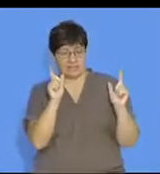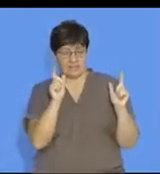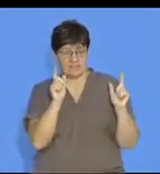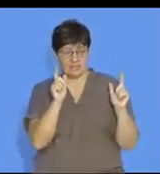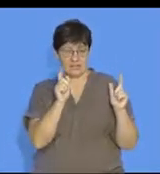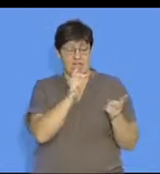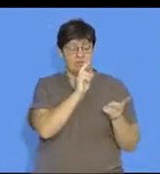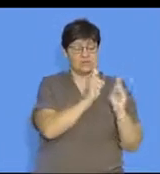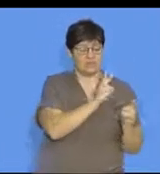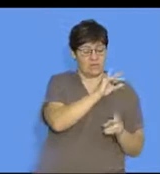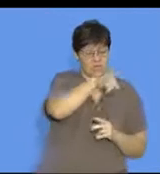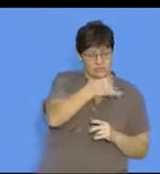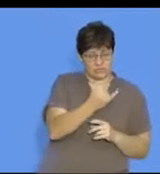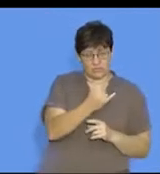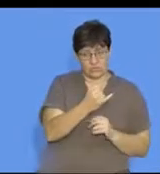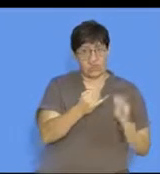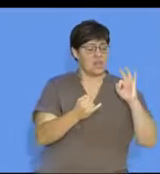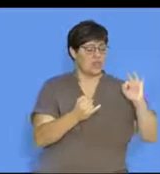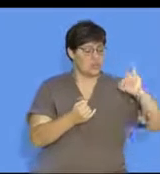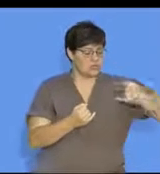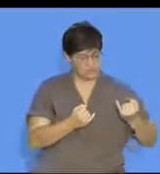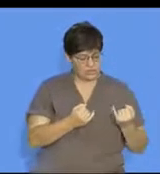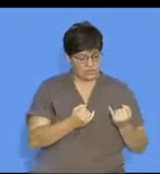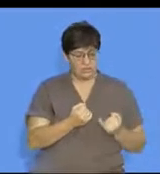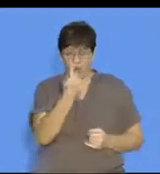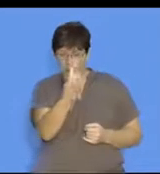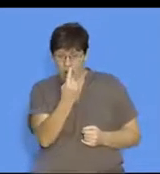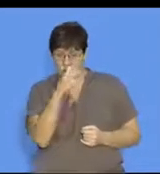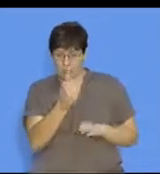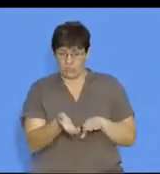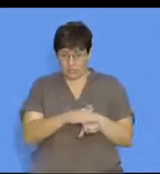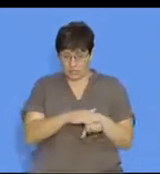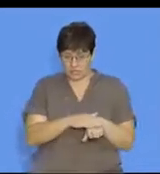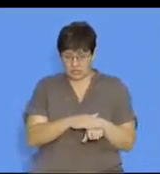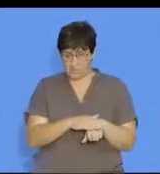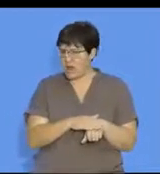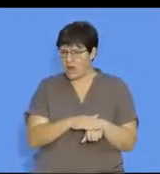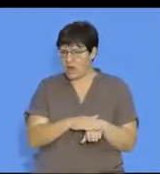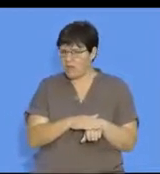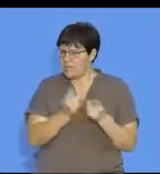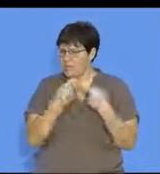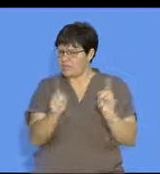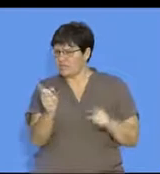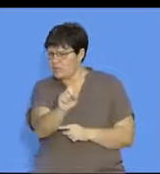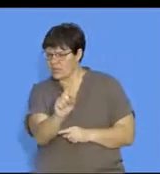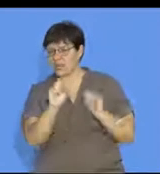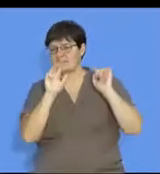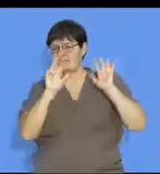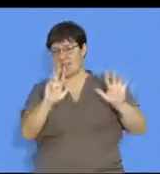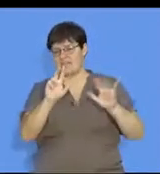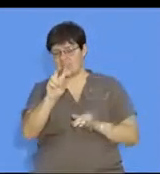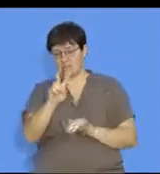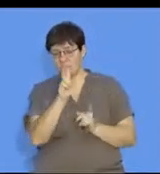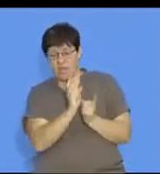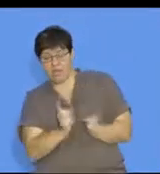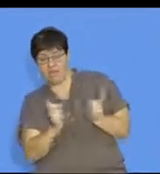that between 12 joules and 3 joules per coulomb of charge, the potential difference is actually 9 volts. That's